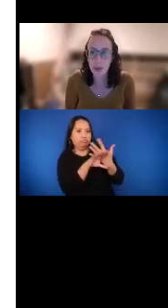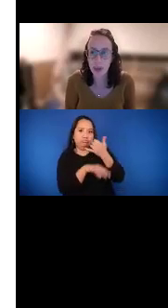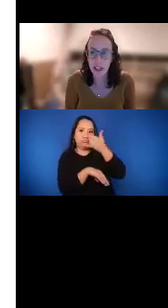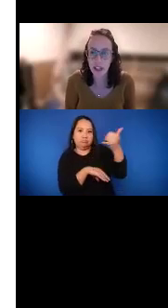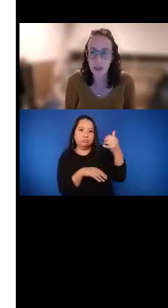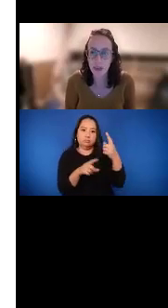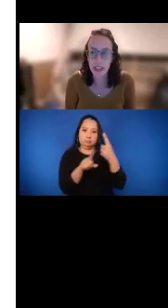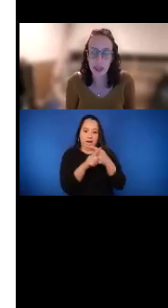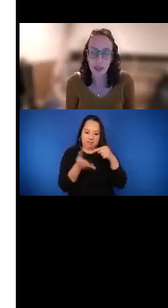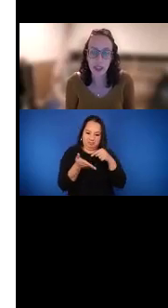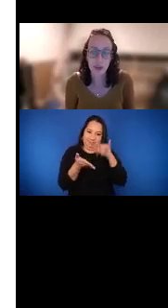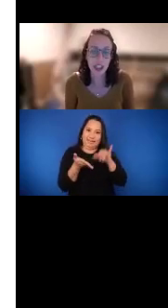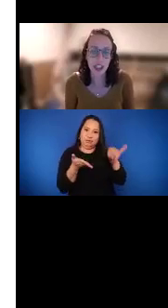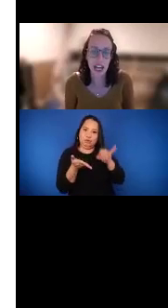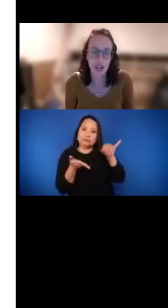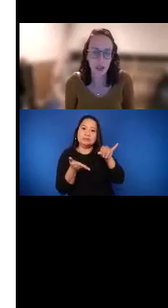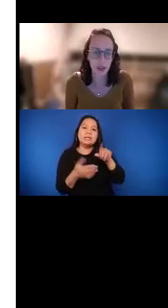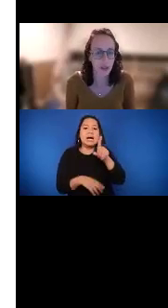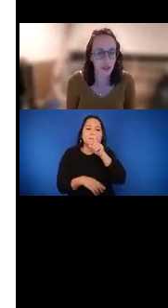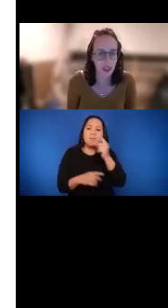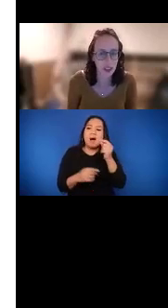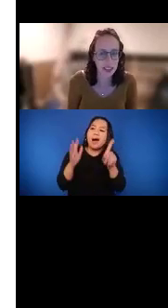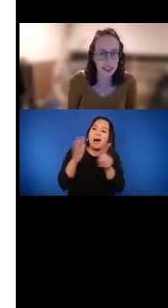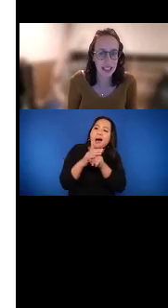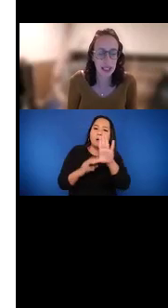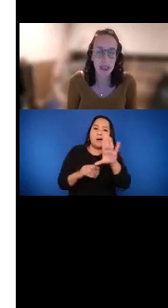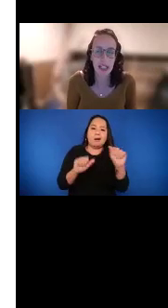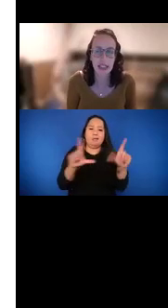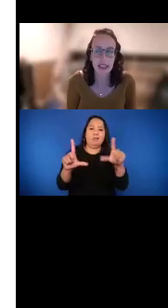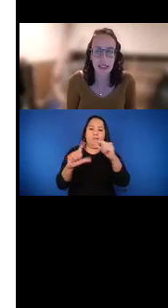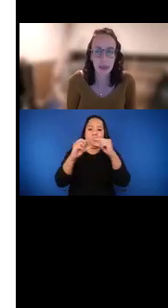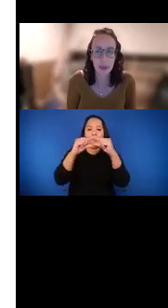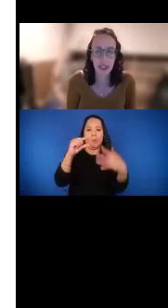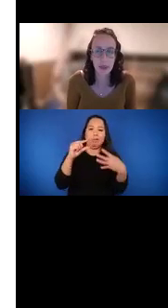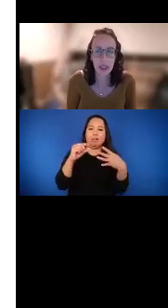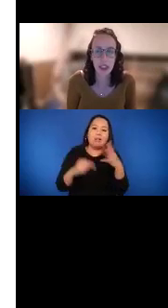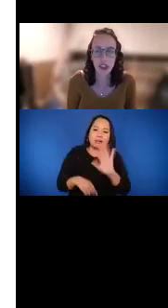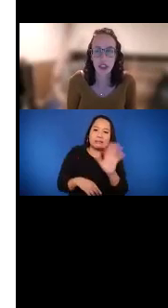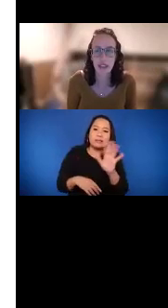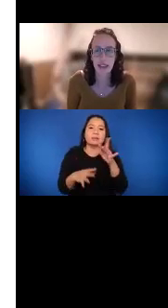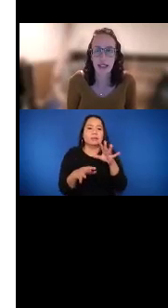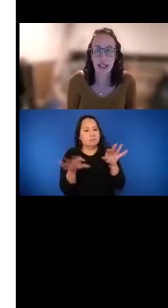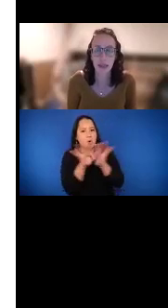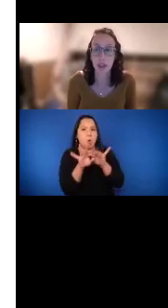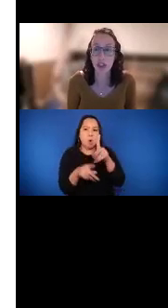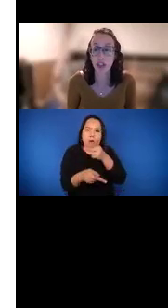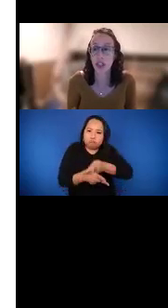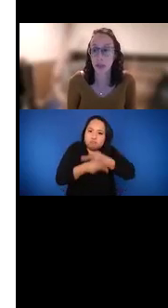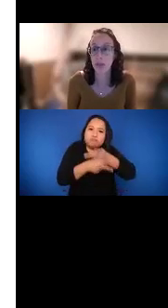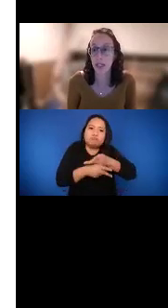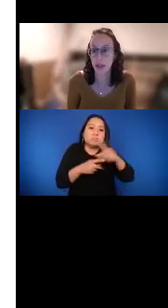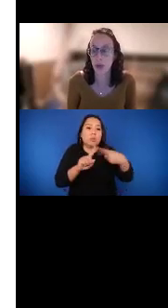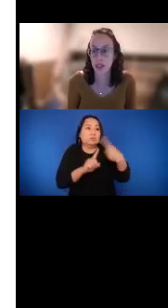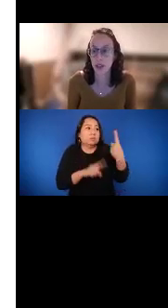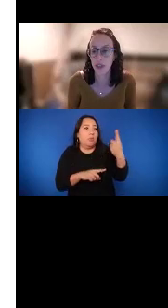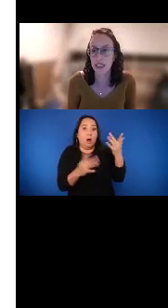Definitely be wary when someone's reaching out to you first, because typically with insurance claims, you're going